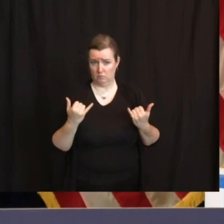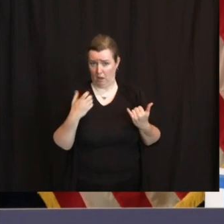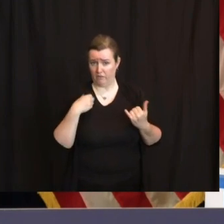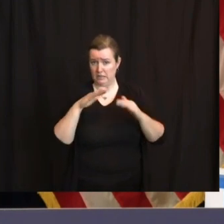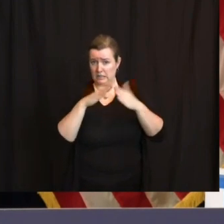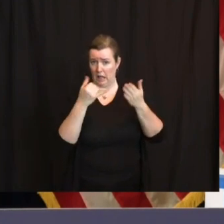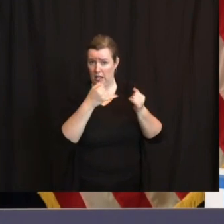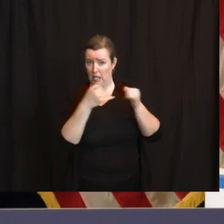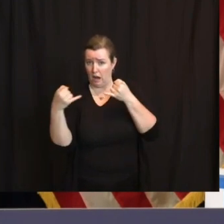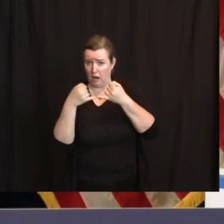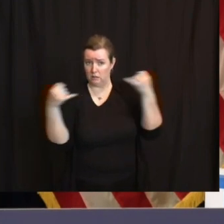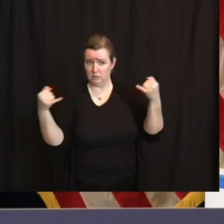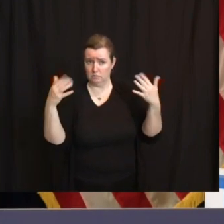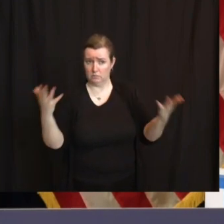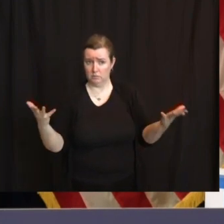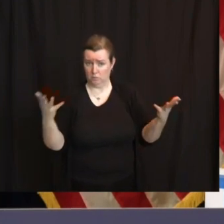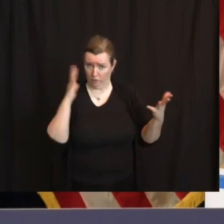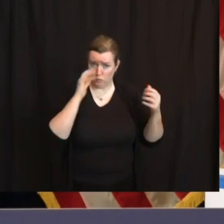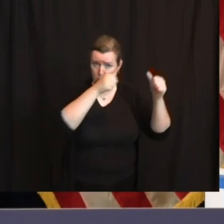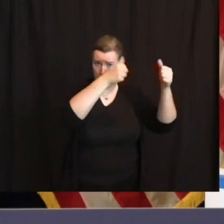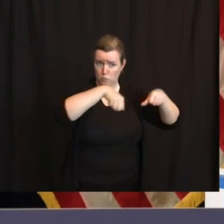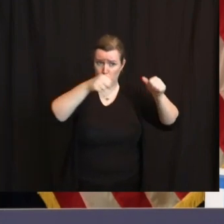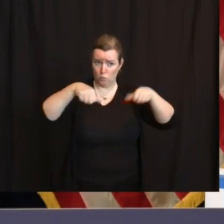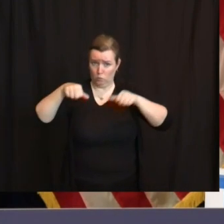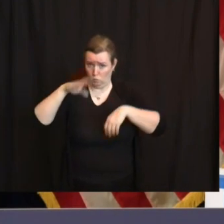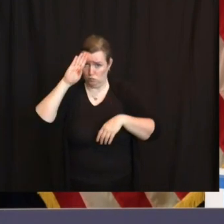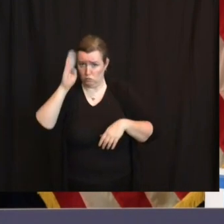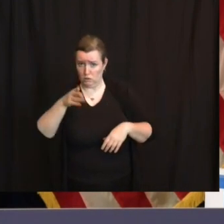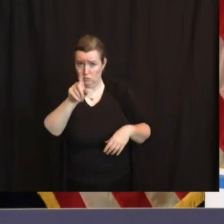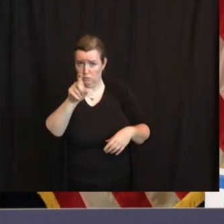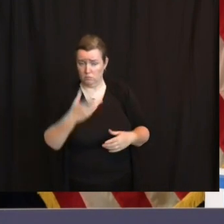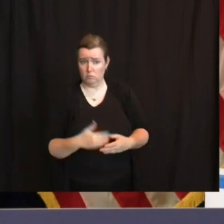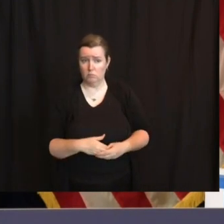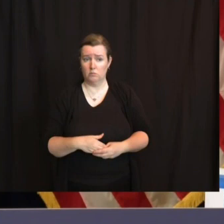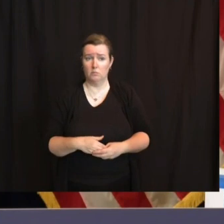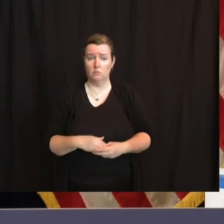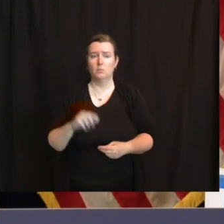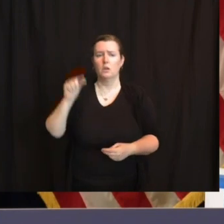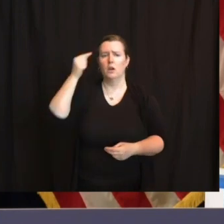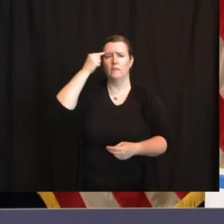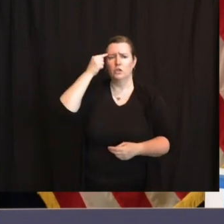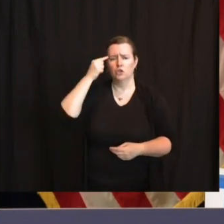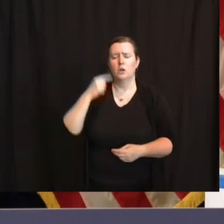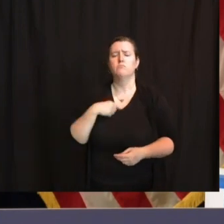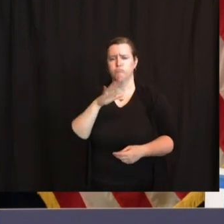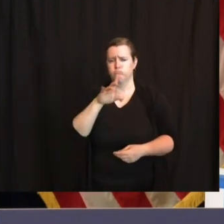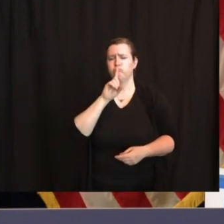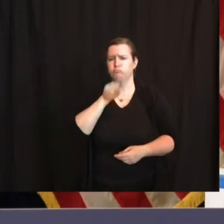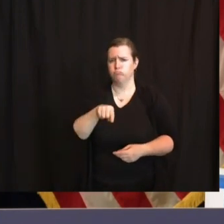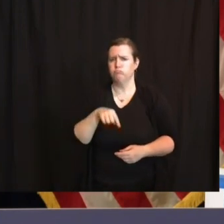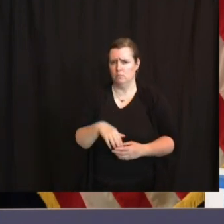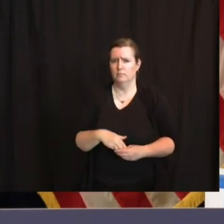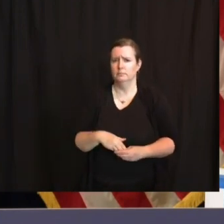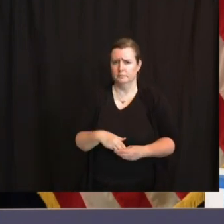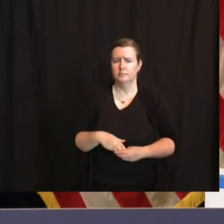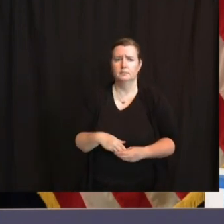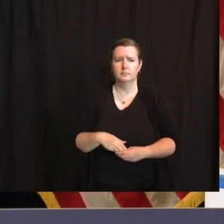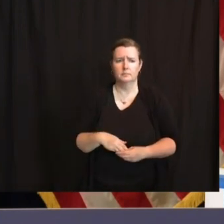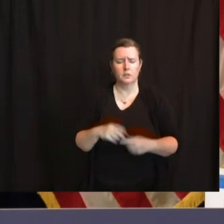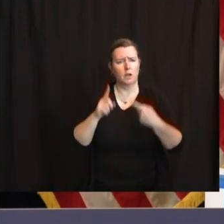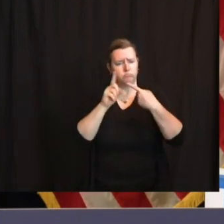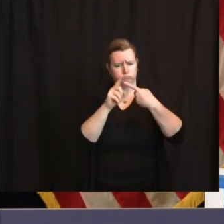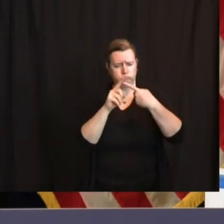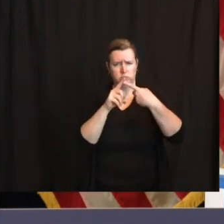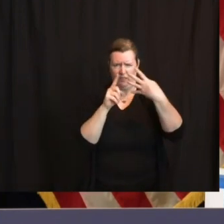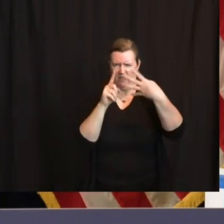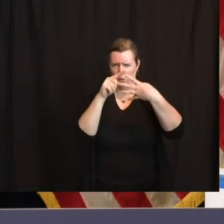On your first question, I don't know that this is the case for all, but I do believe it's the